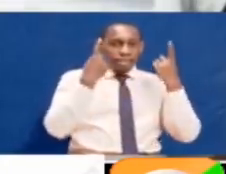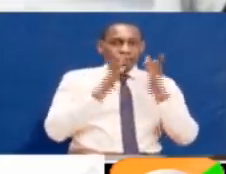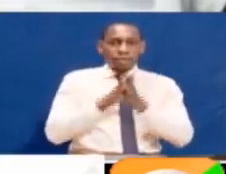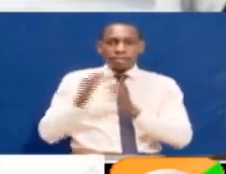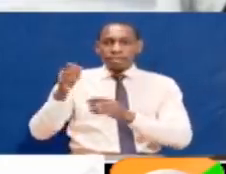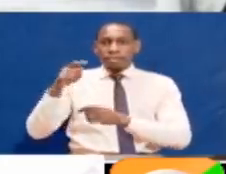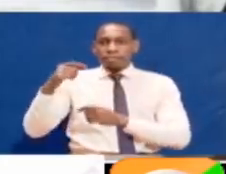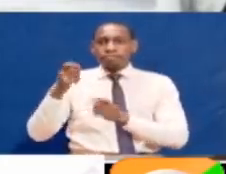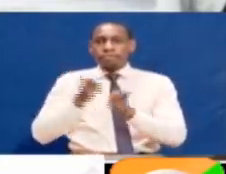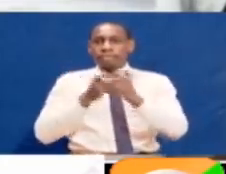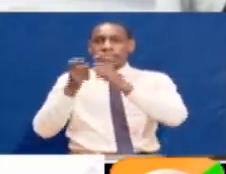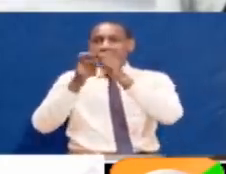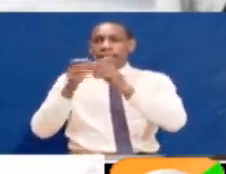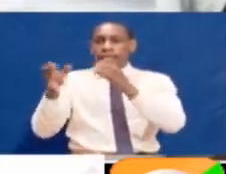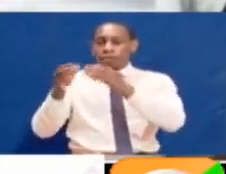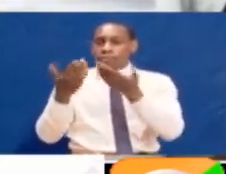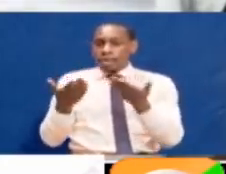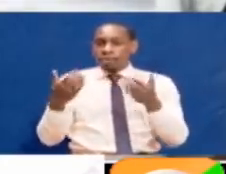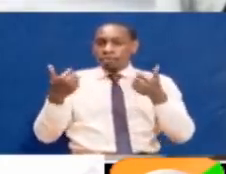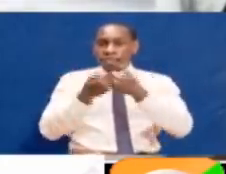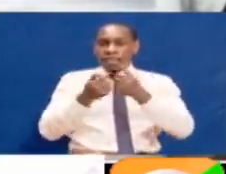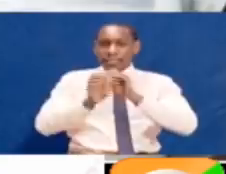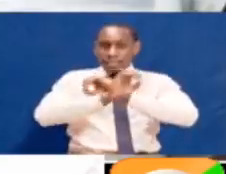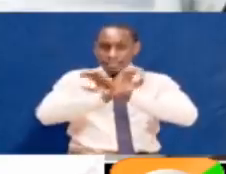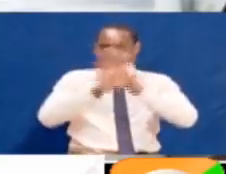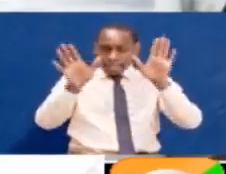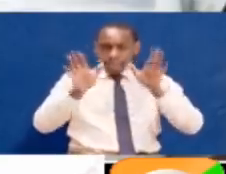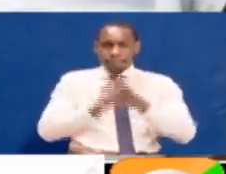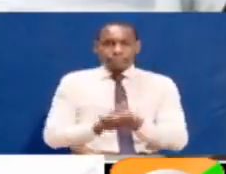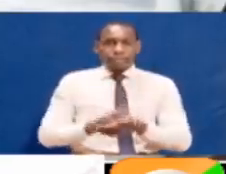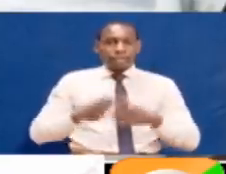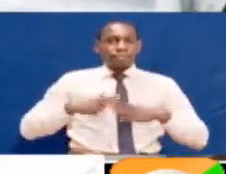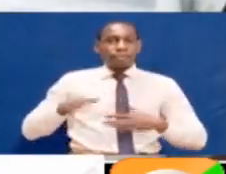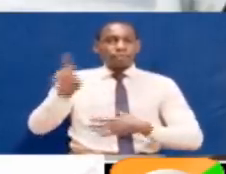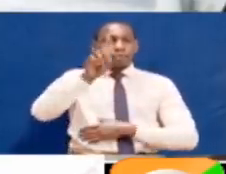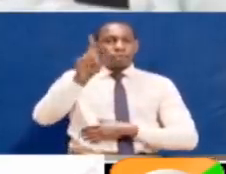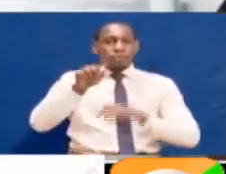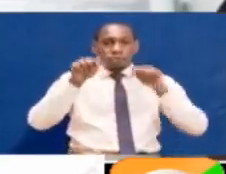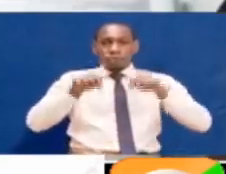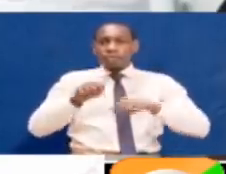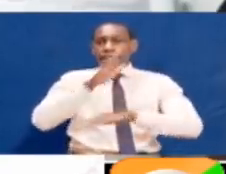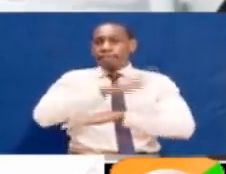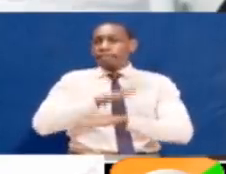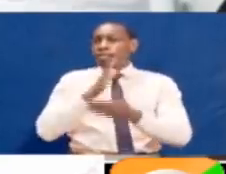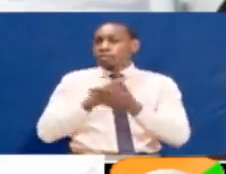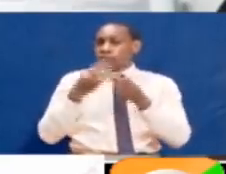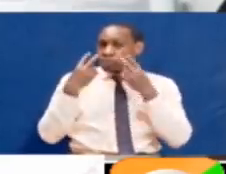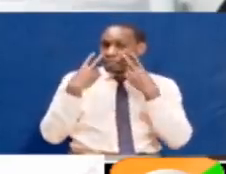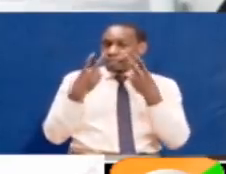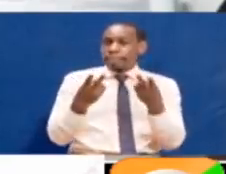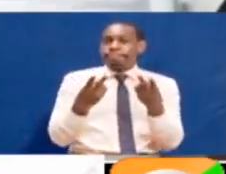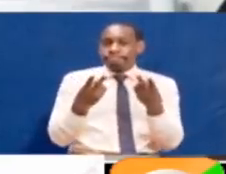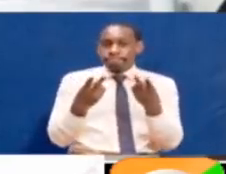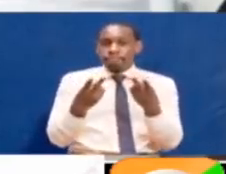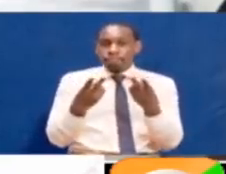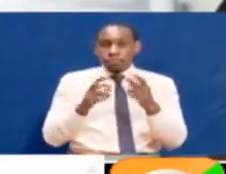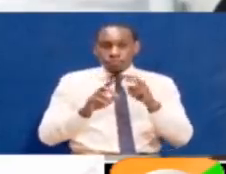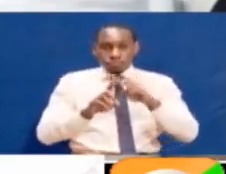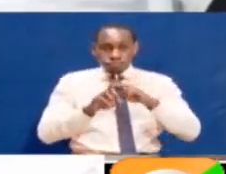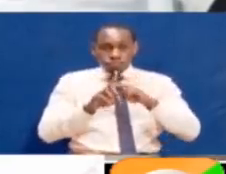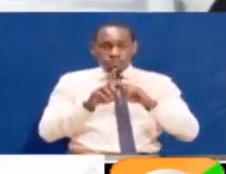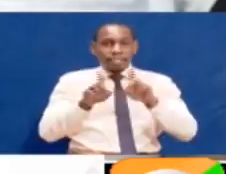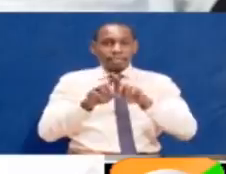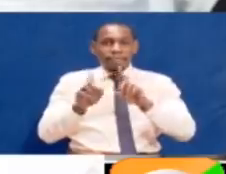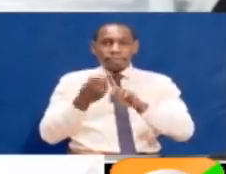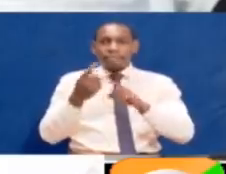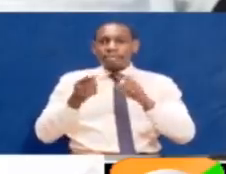Tanga Tanga on the other. The battle lines were drawn. Some would ask this evening, surely you must have seen this coming. Were you